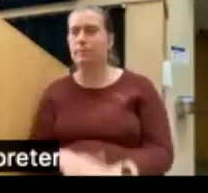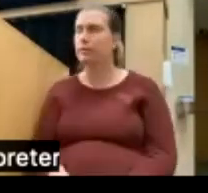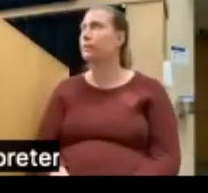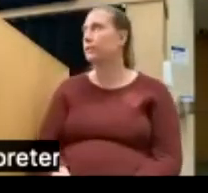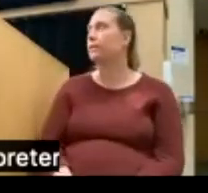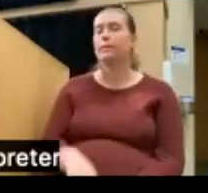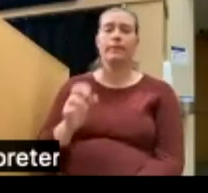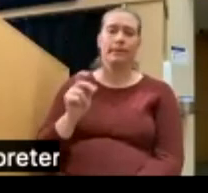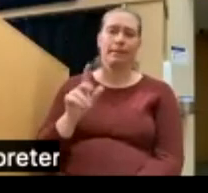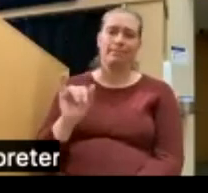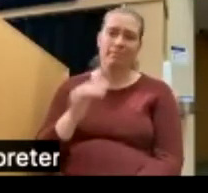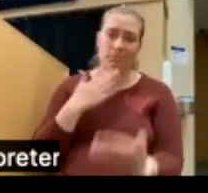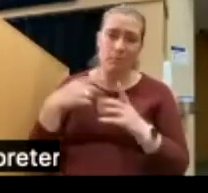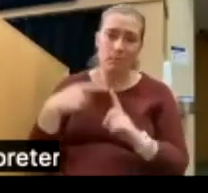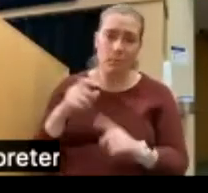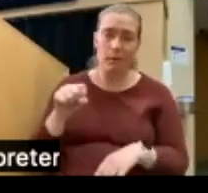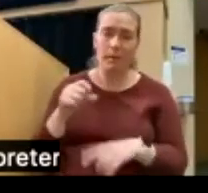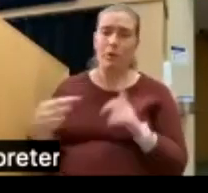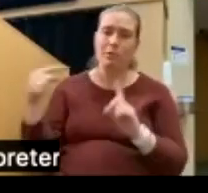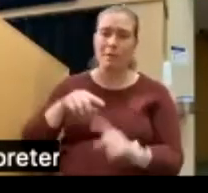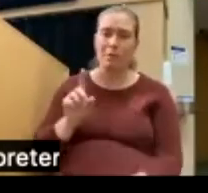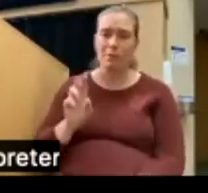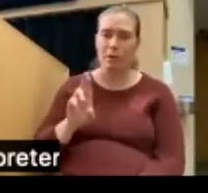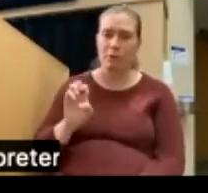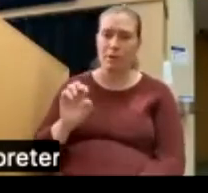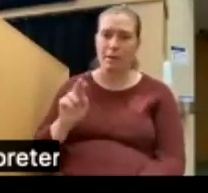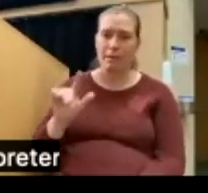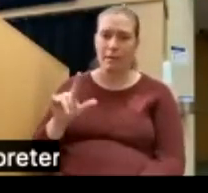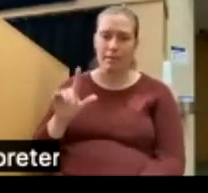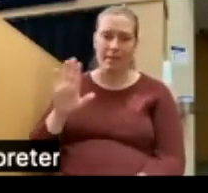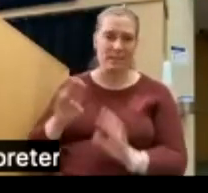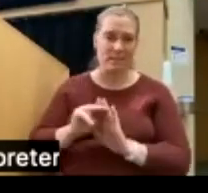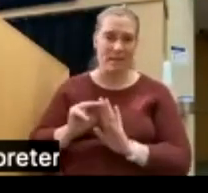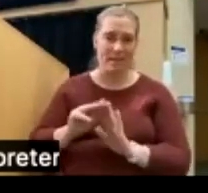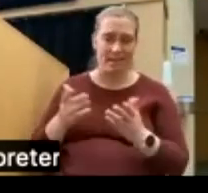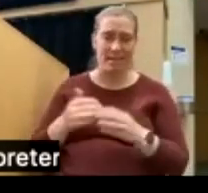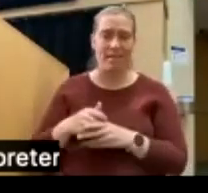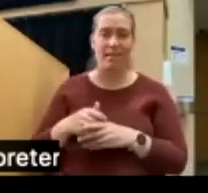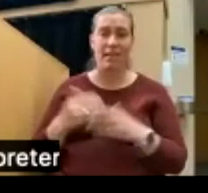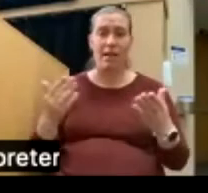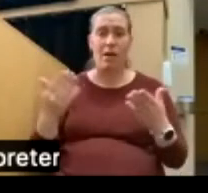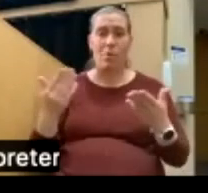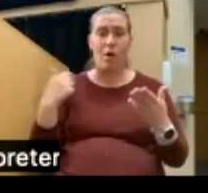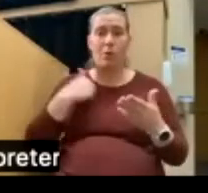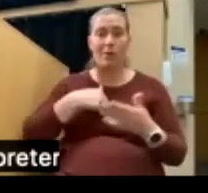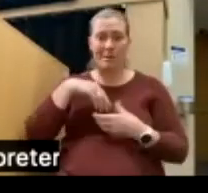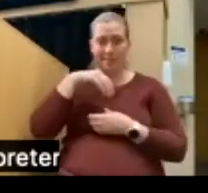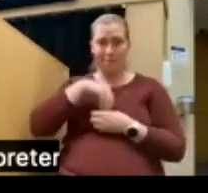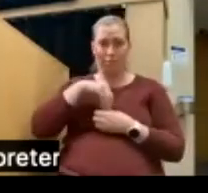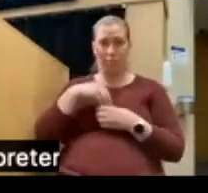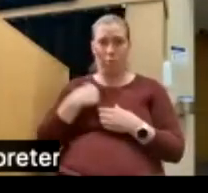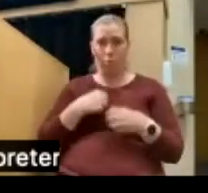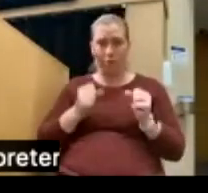we can do, and actually it gets back to Dr. Engel's model. You know, there's sort of what we can do internally